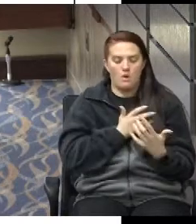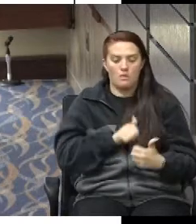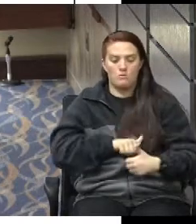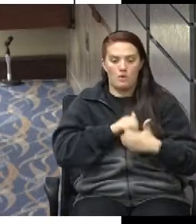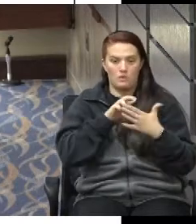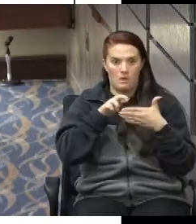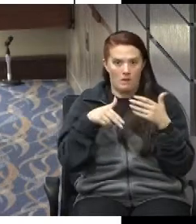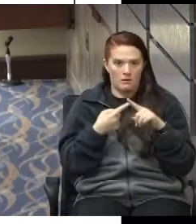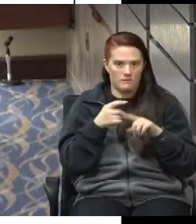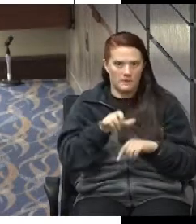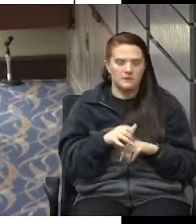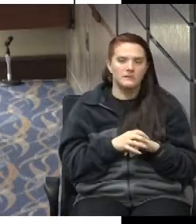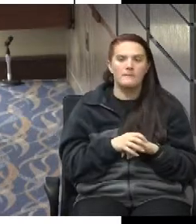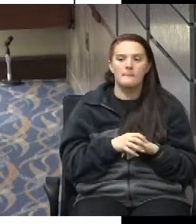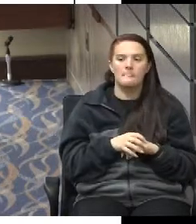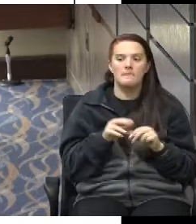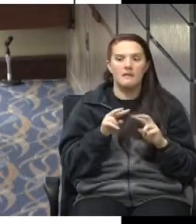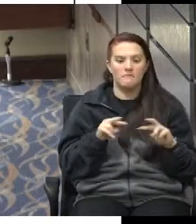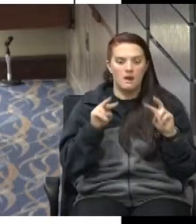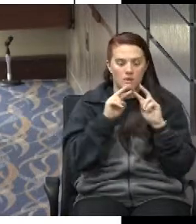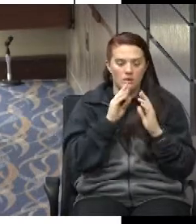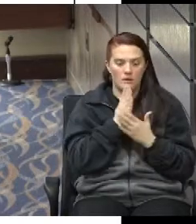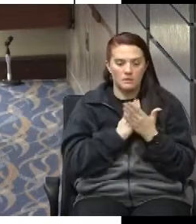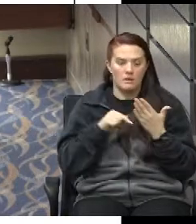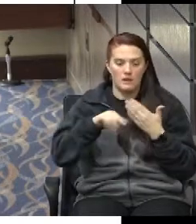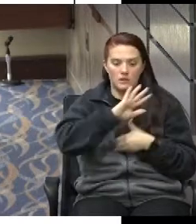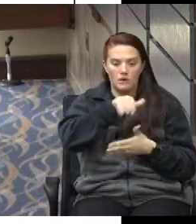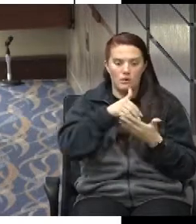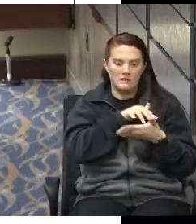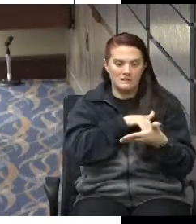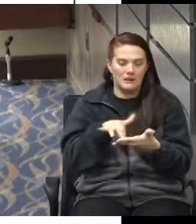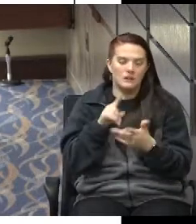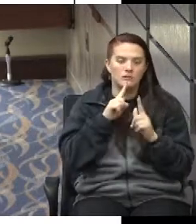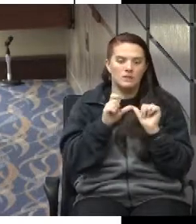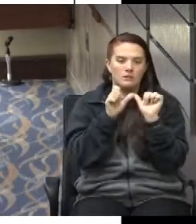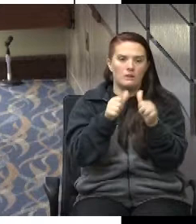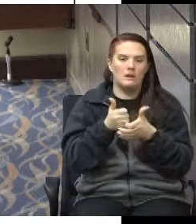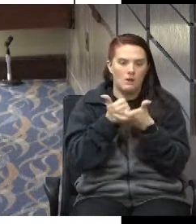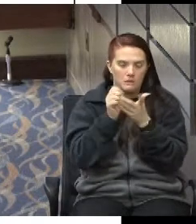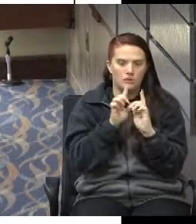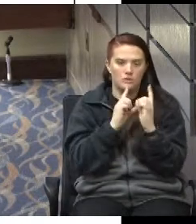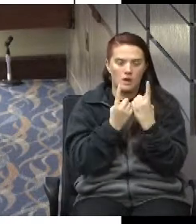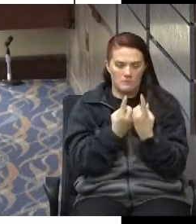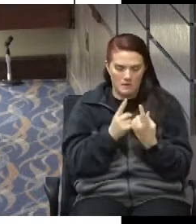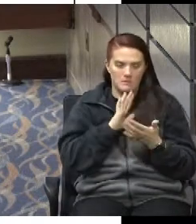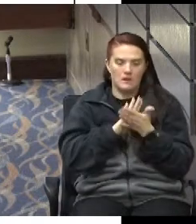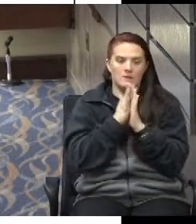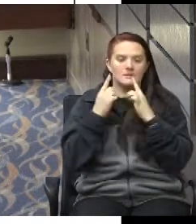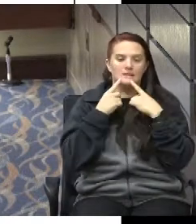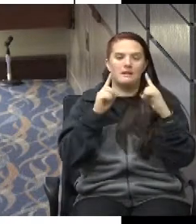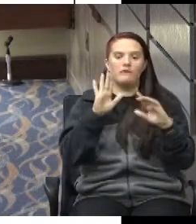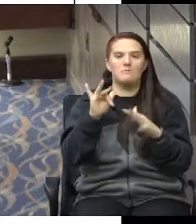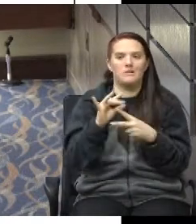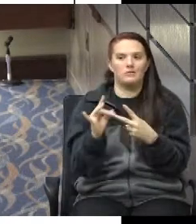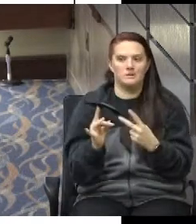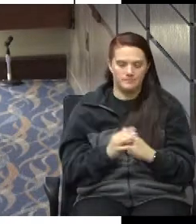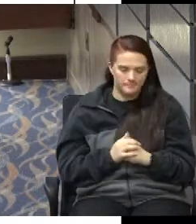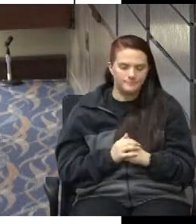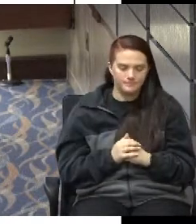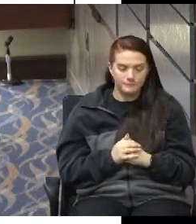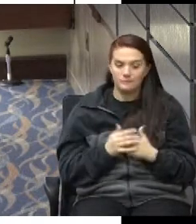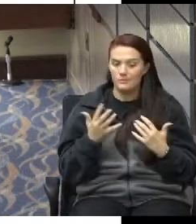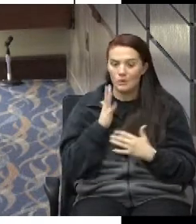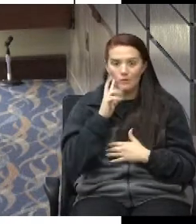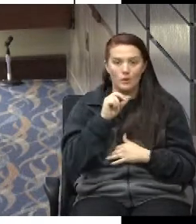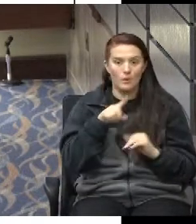outcome of this. The value proposition of this whole study is to continually help the department be successful by choice. What's it going to